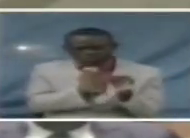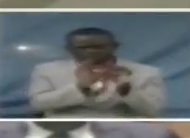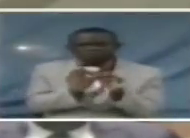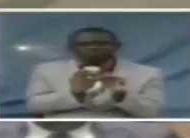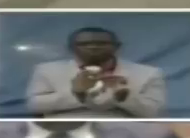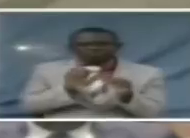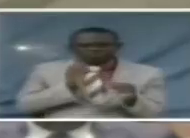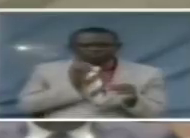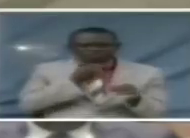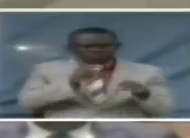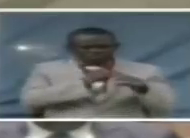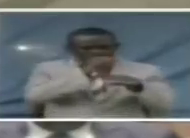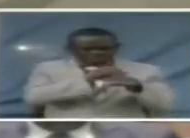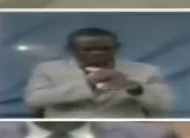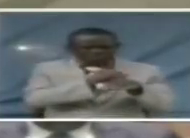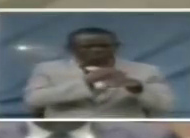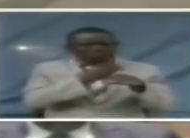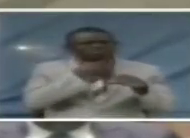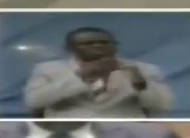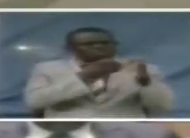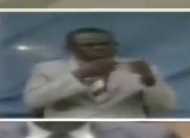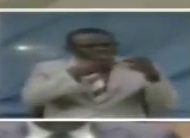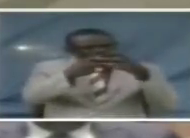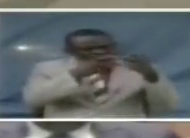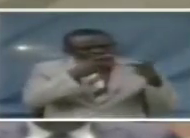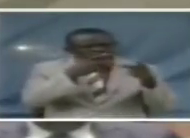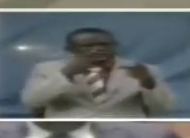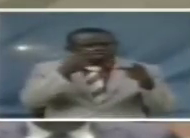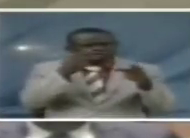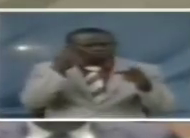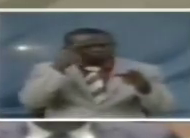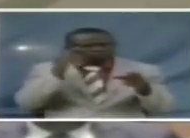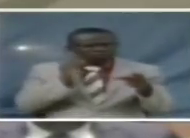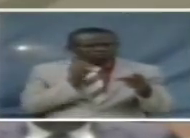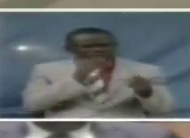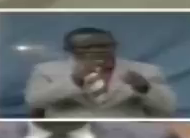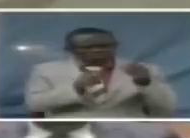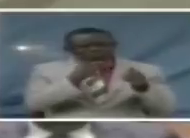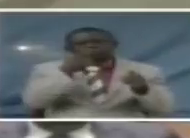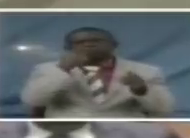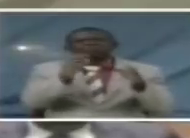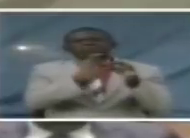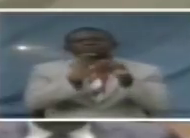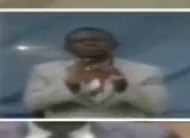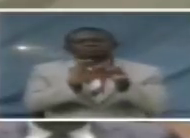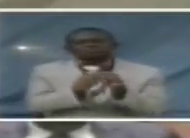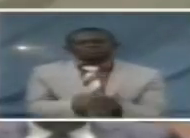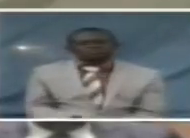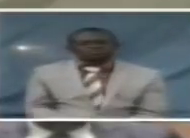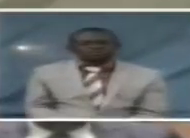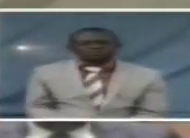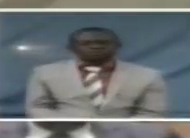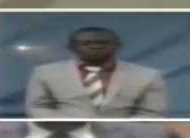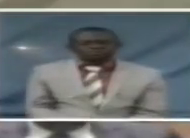strive to foster unity of purpose in advancing our nation's interest and the well-being of our